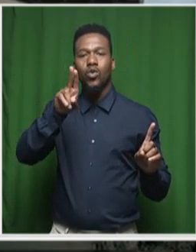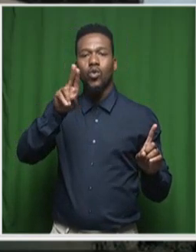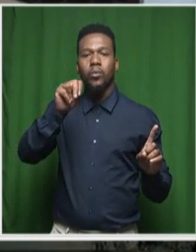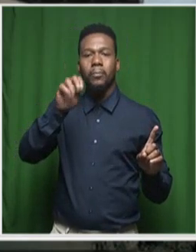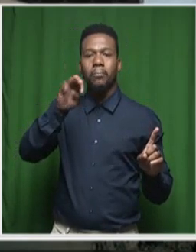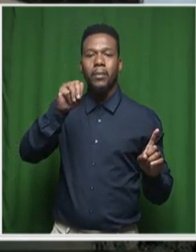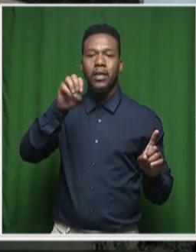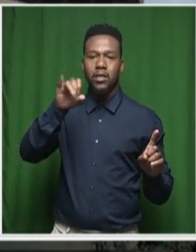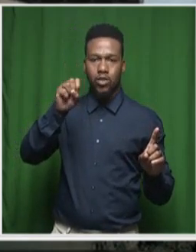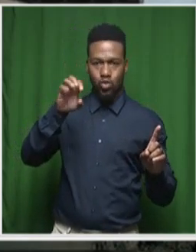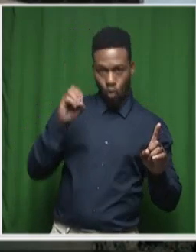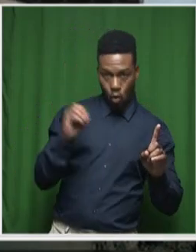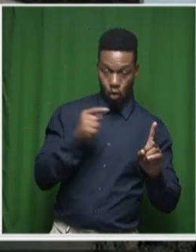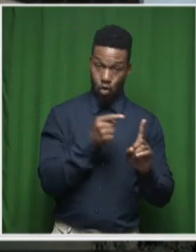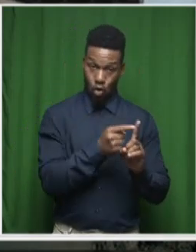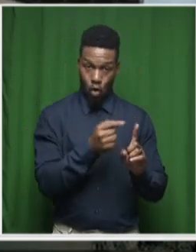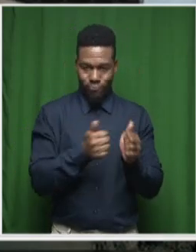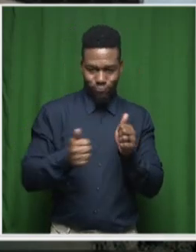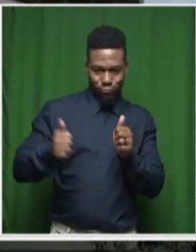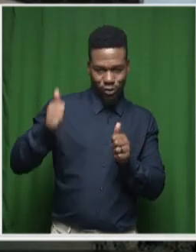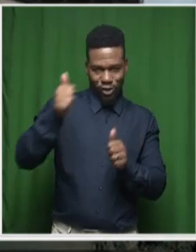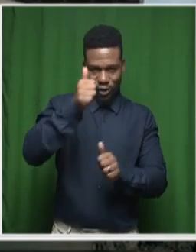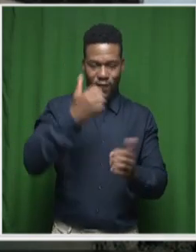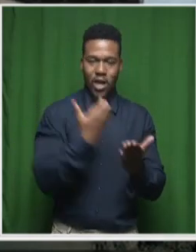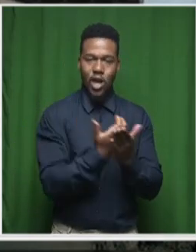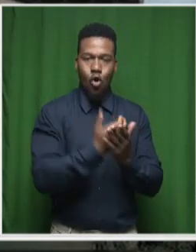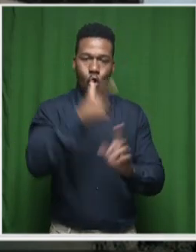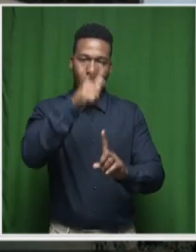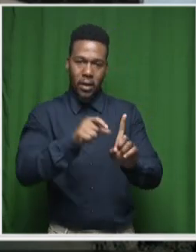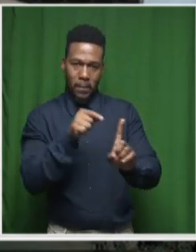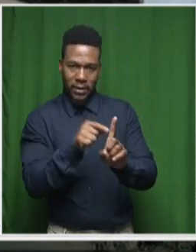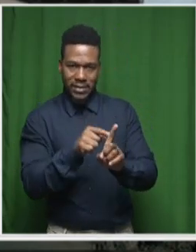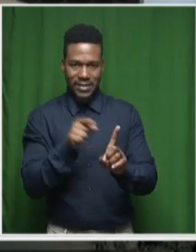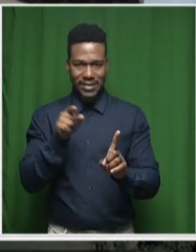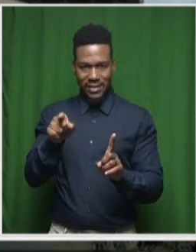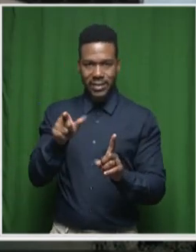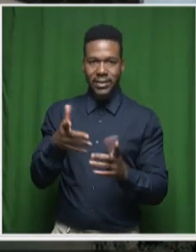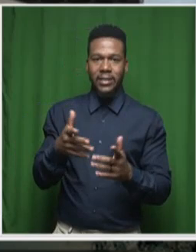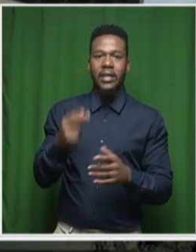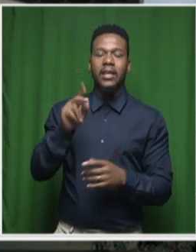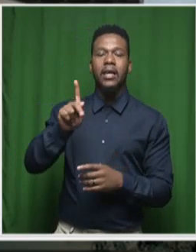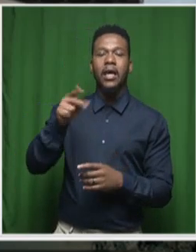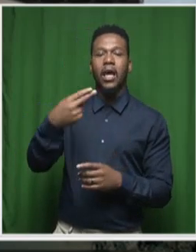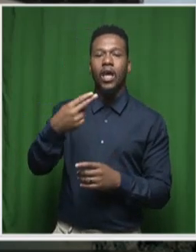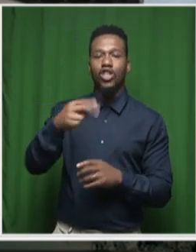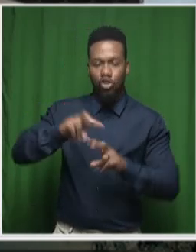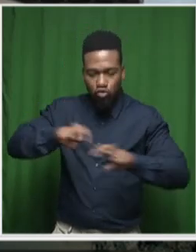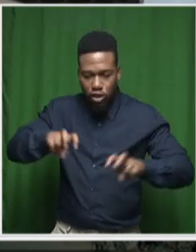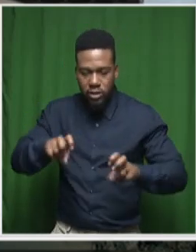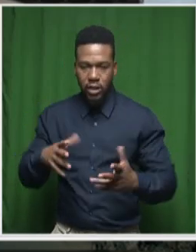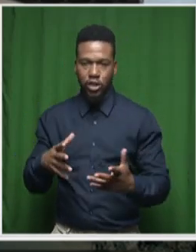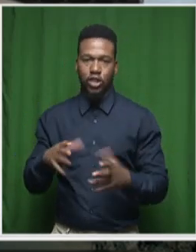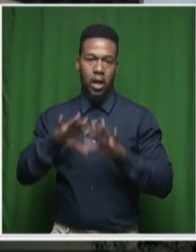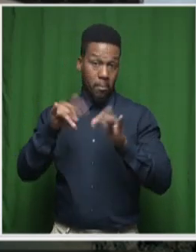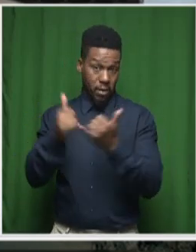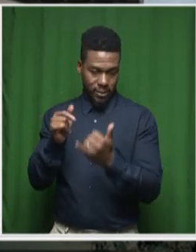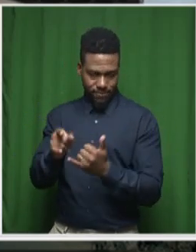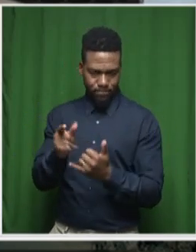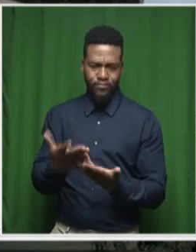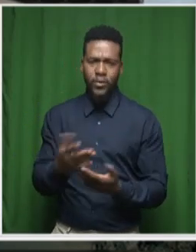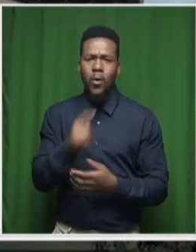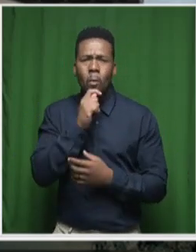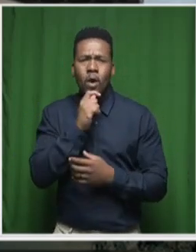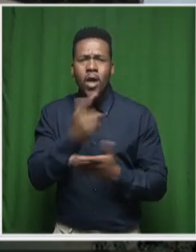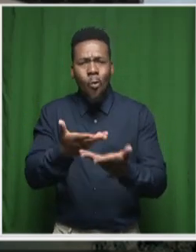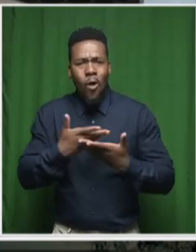at KH Research Equity Partners. Ndumiso, a very good morning to you. A warm welcome to Morning Live. Speak to us